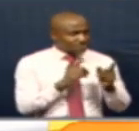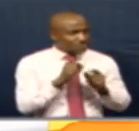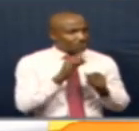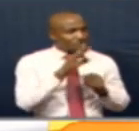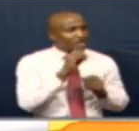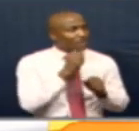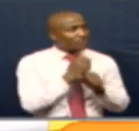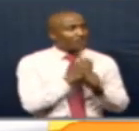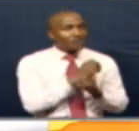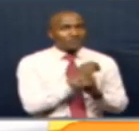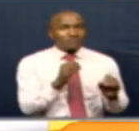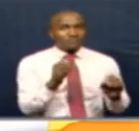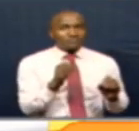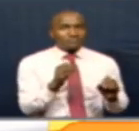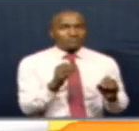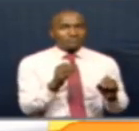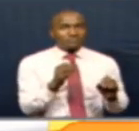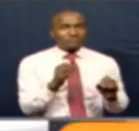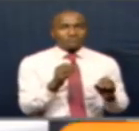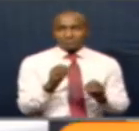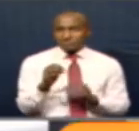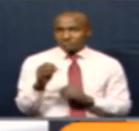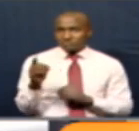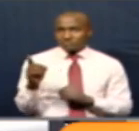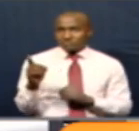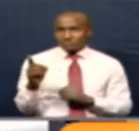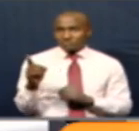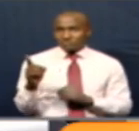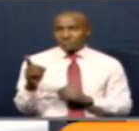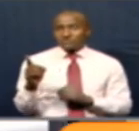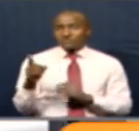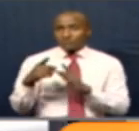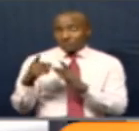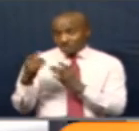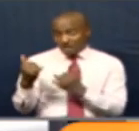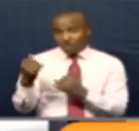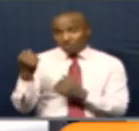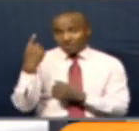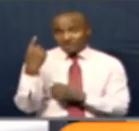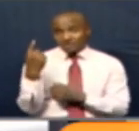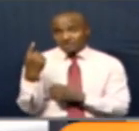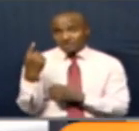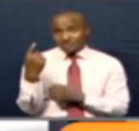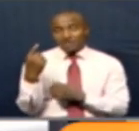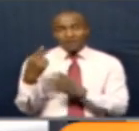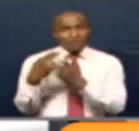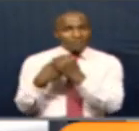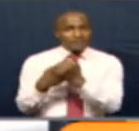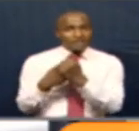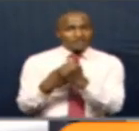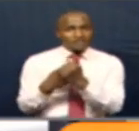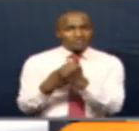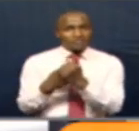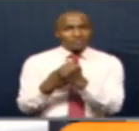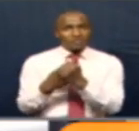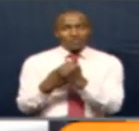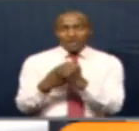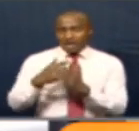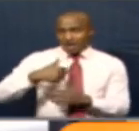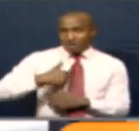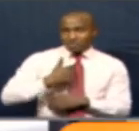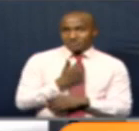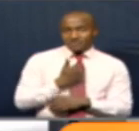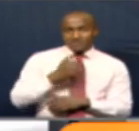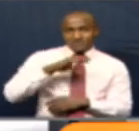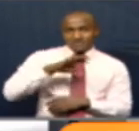not working. For example. So you begin to understand, therefore, the partnership between ourselves as the